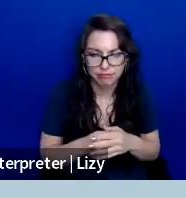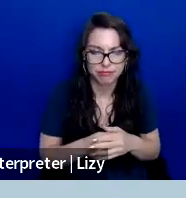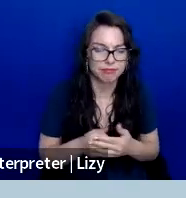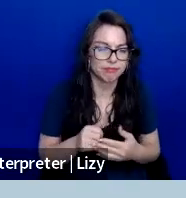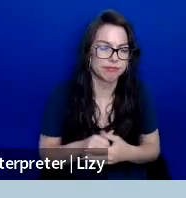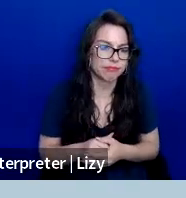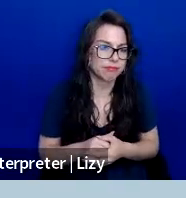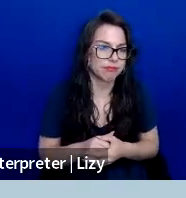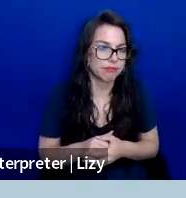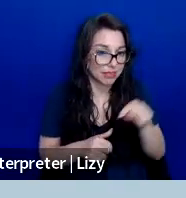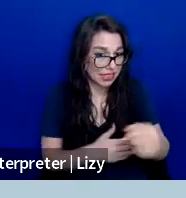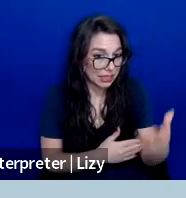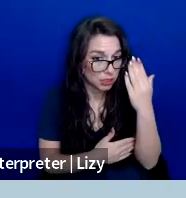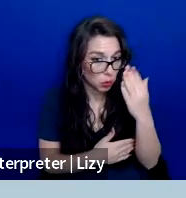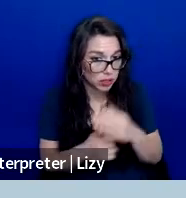This morning.